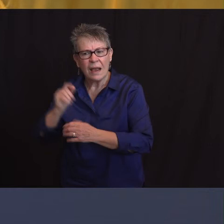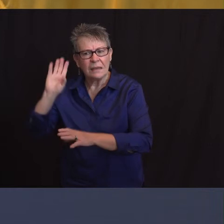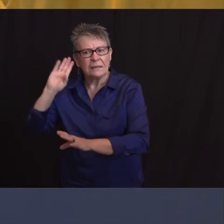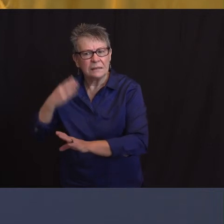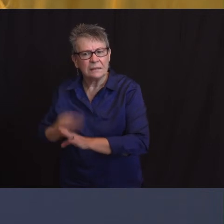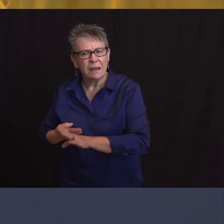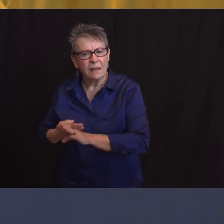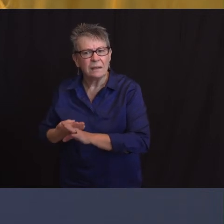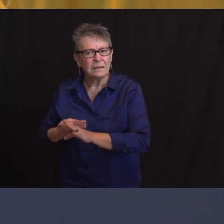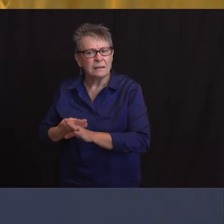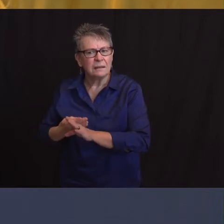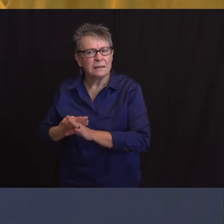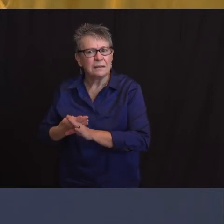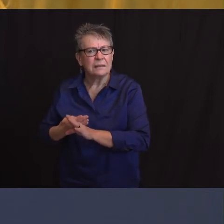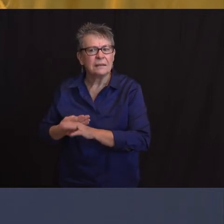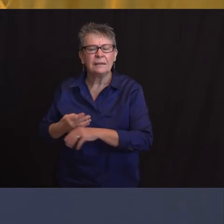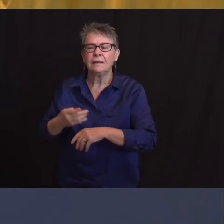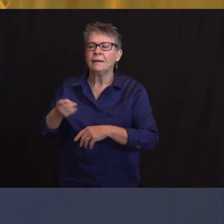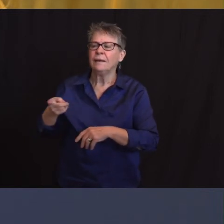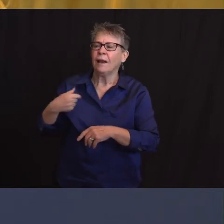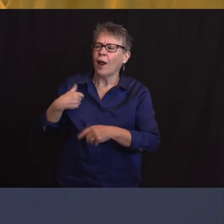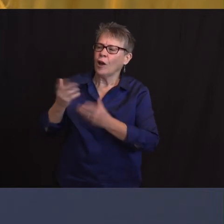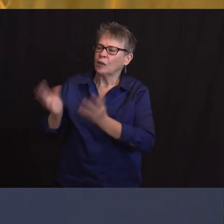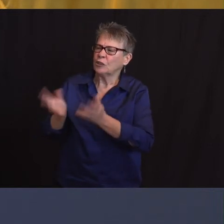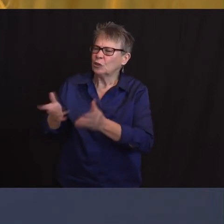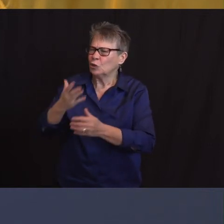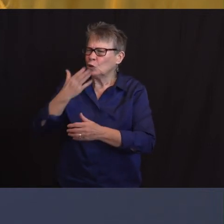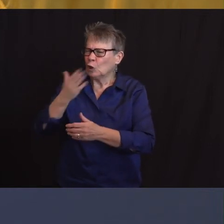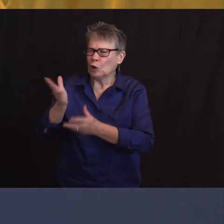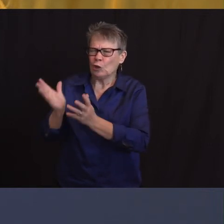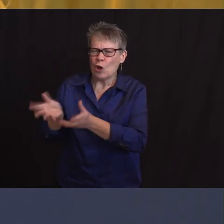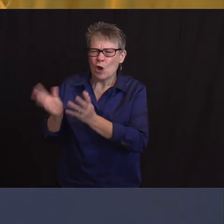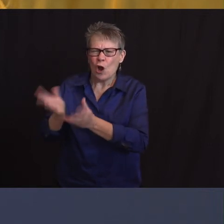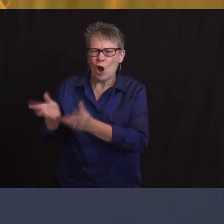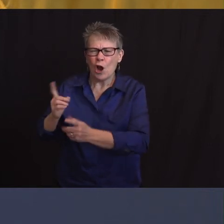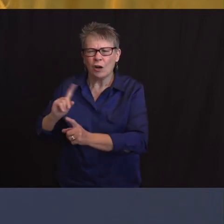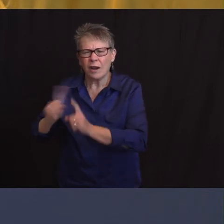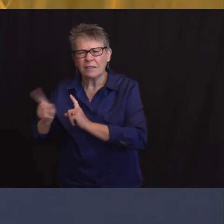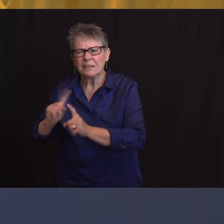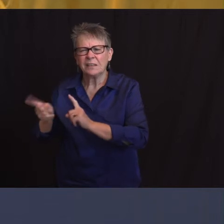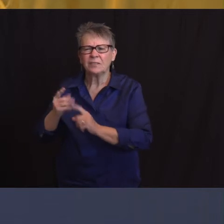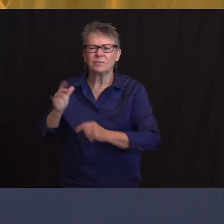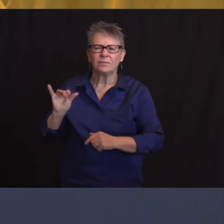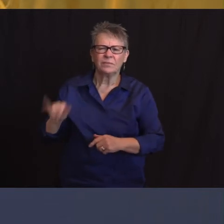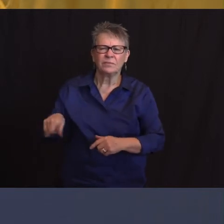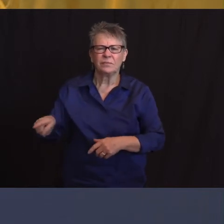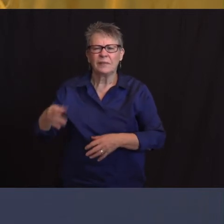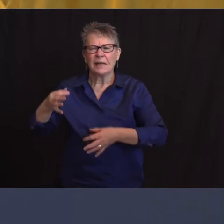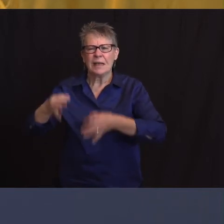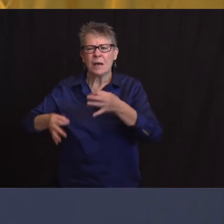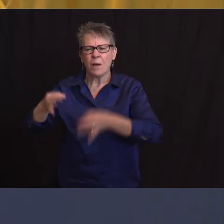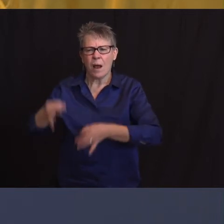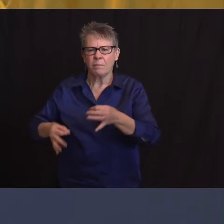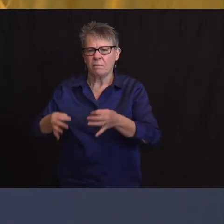moving conversations. His son, as I mentioned, worked for the General Assembly. He's up in Cape